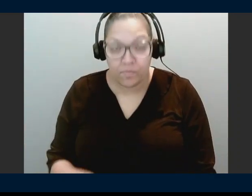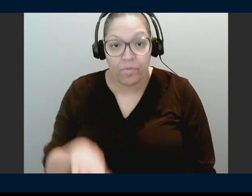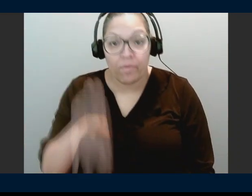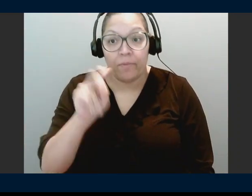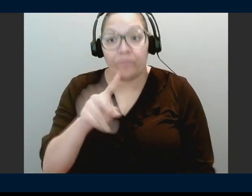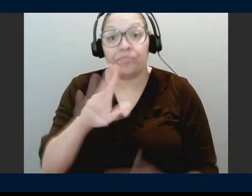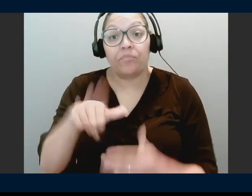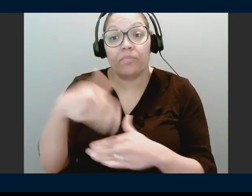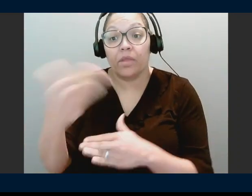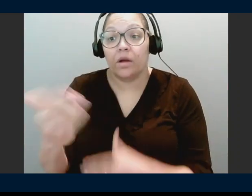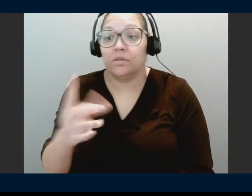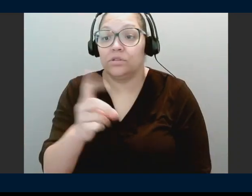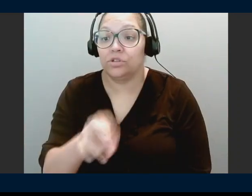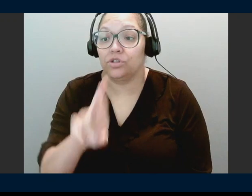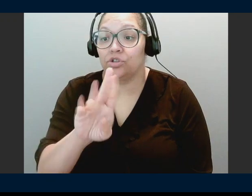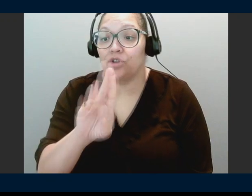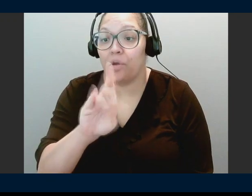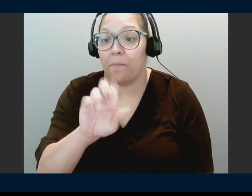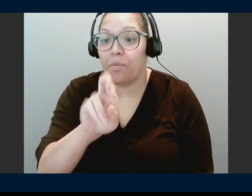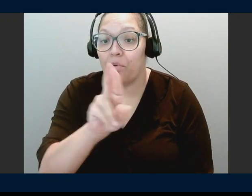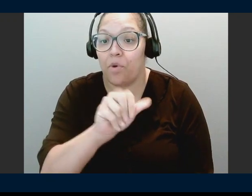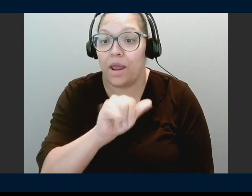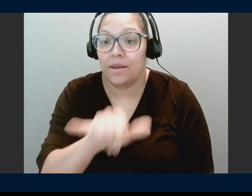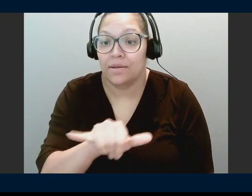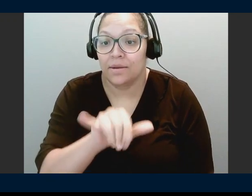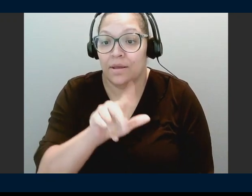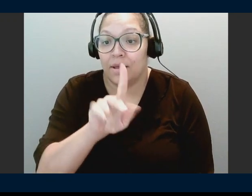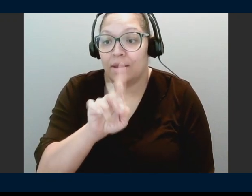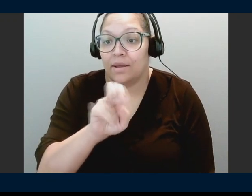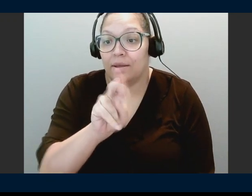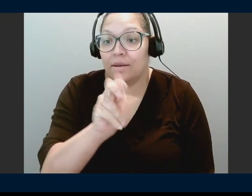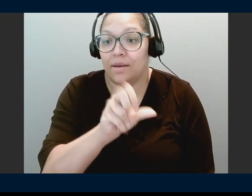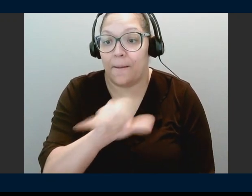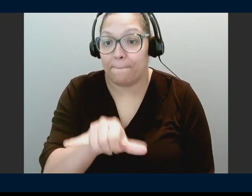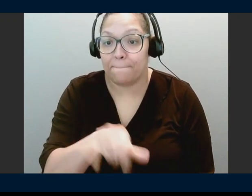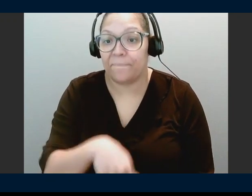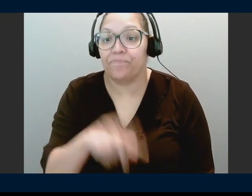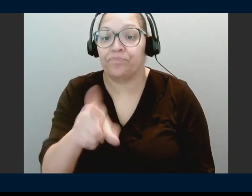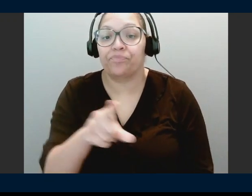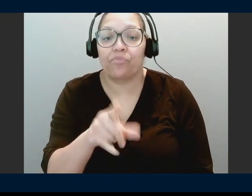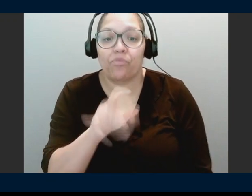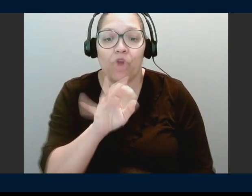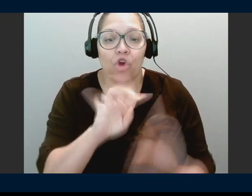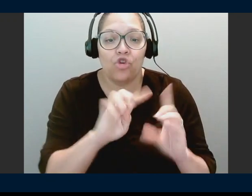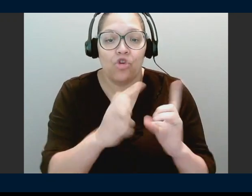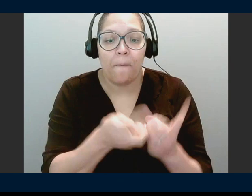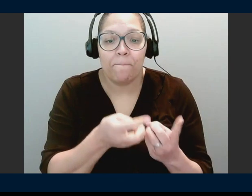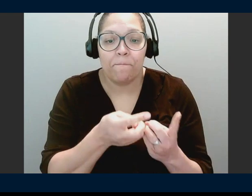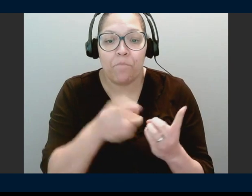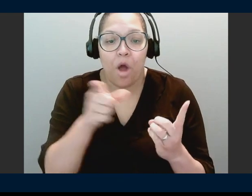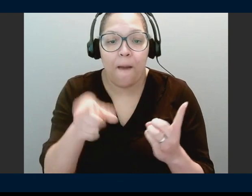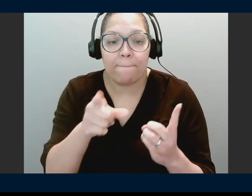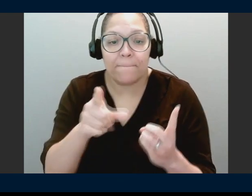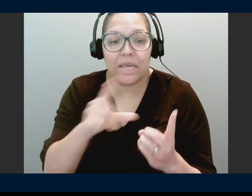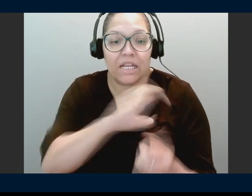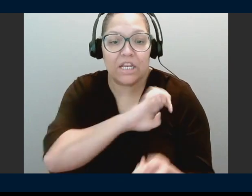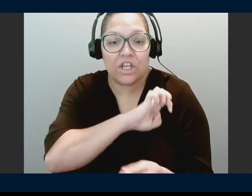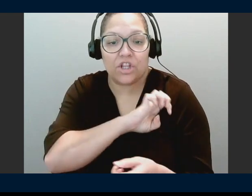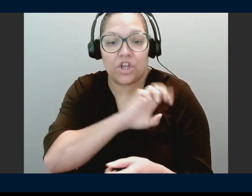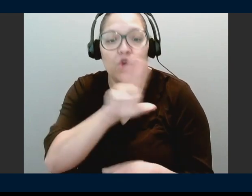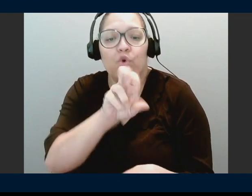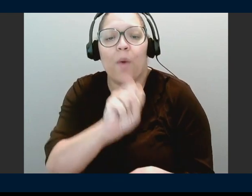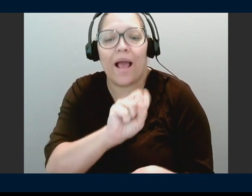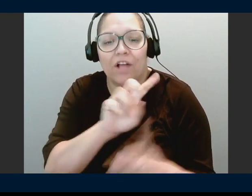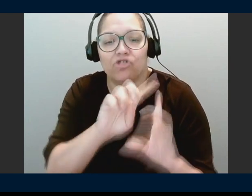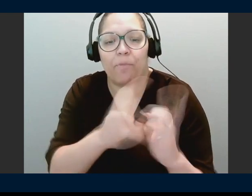Up next is Dr. Brandy Kine at the U.S. Department of Energy, Office of Science. Dr. Kine serves as the program manager